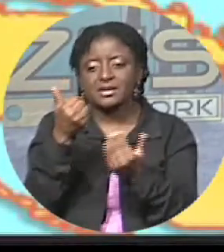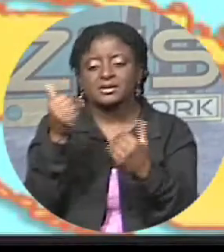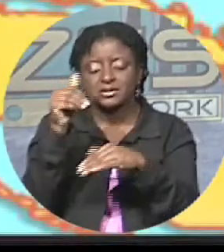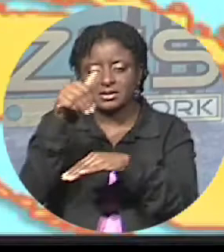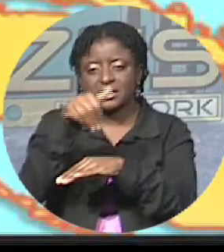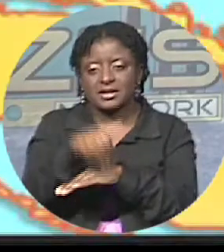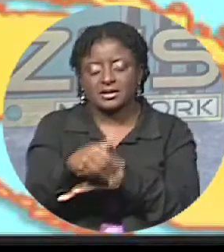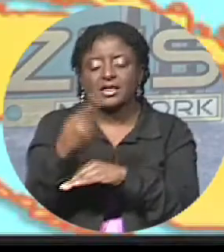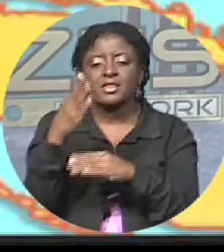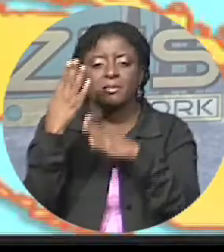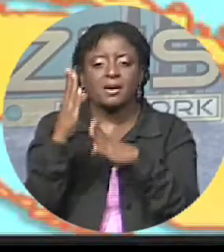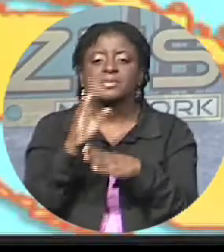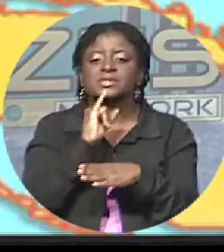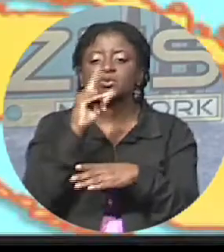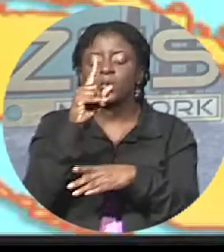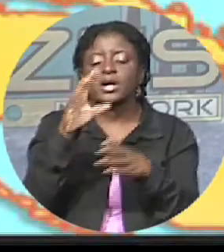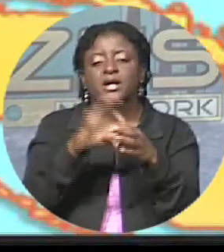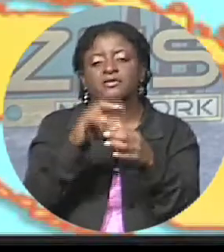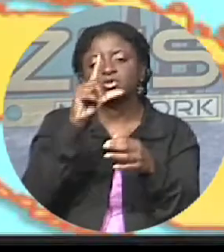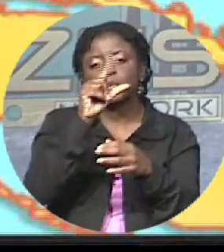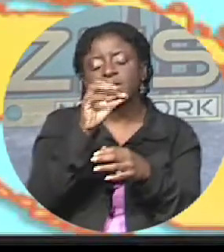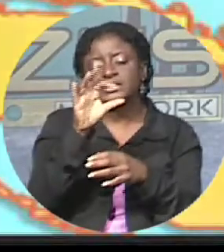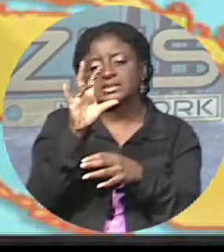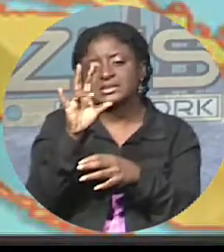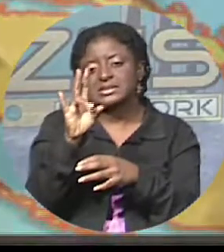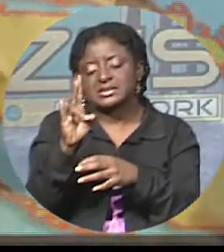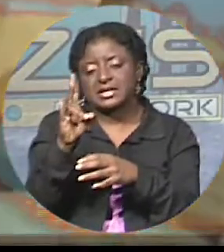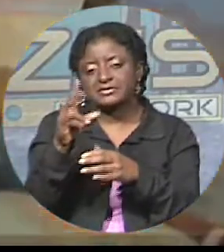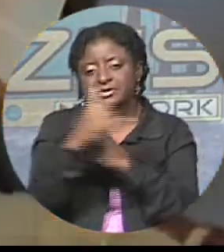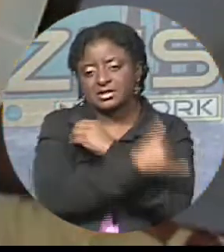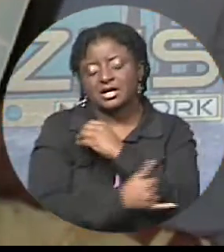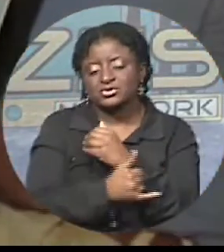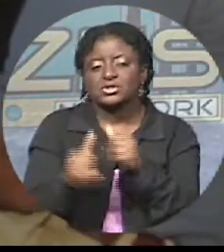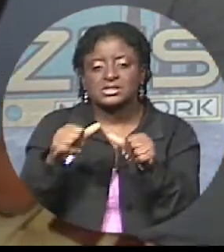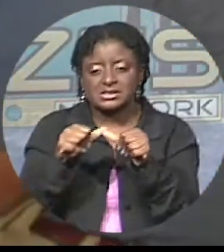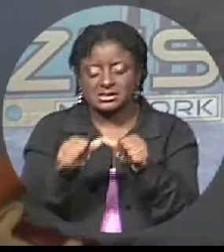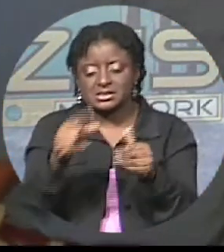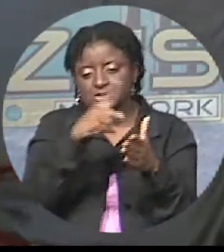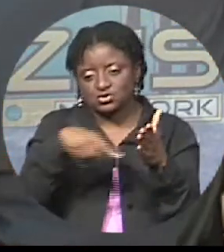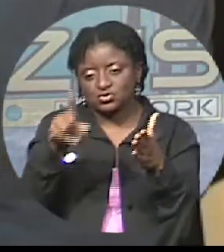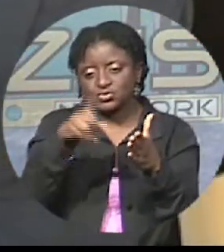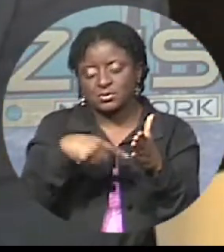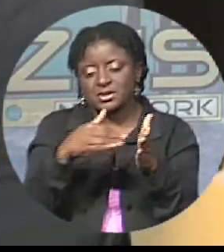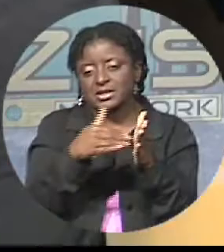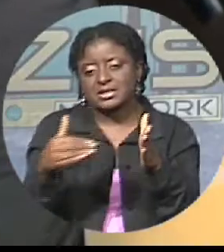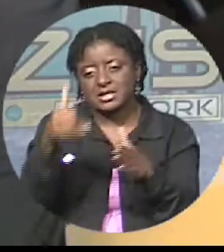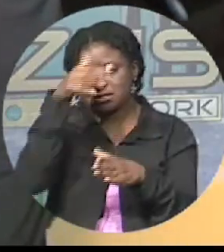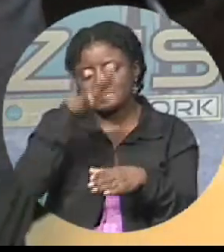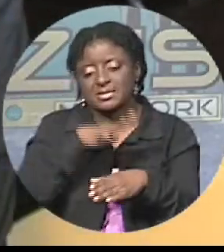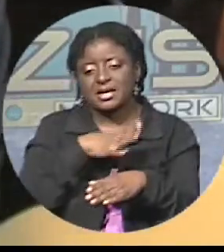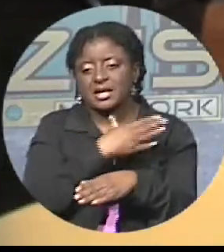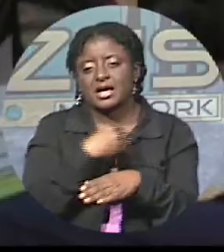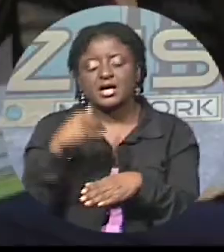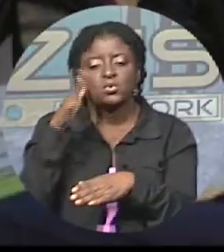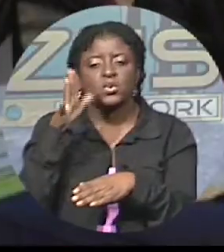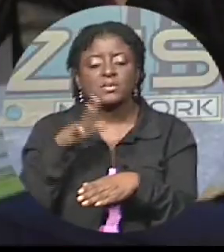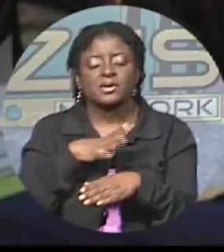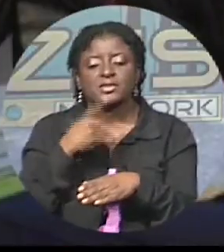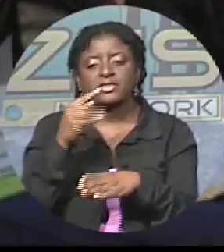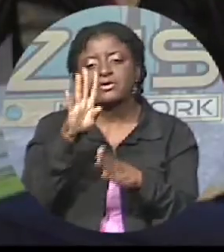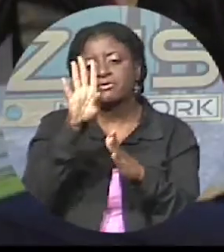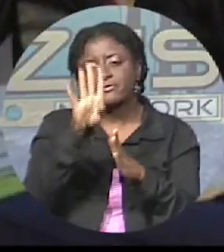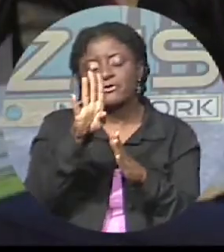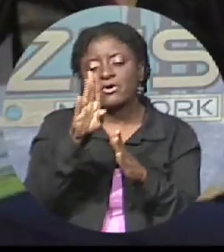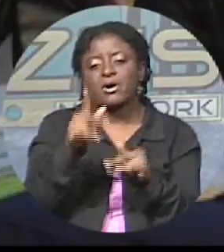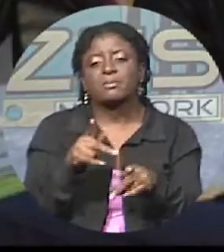the Bahamas is one of 27 countries that still discriminates against men and women. The four proposed constitutional bills is seeking